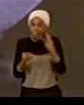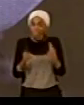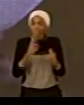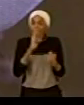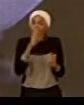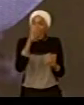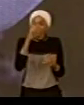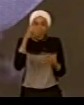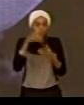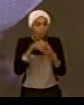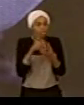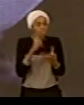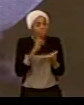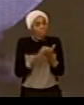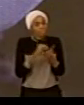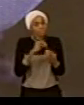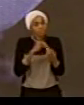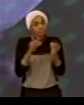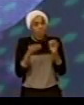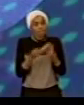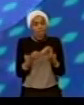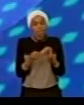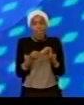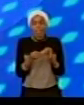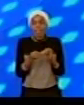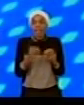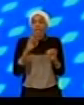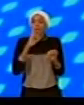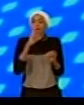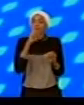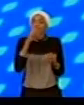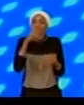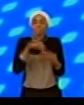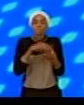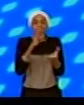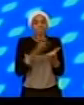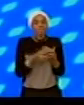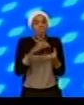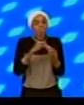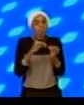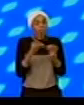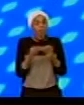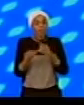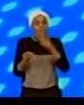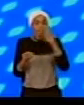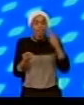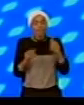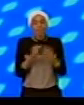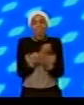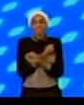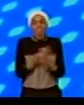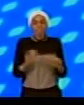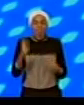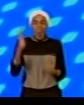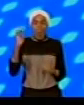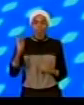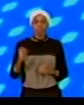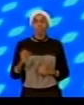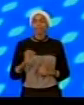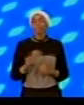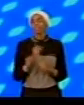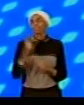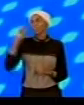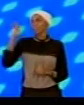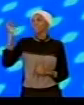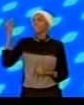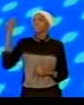number? Are you in that number? Are you in that number? Are you saved